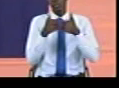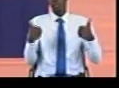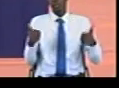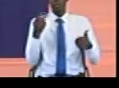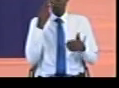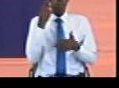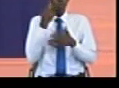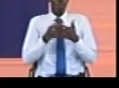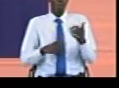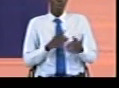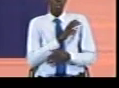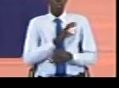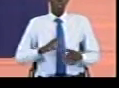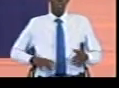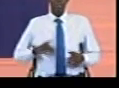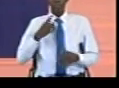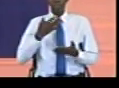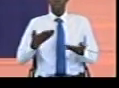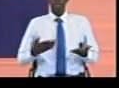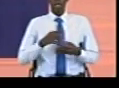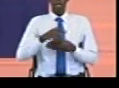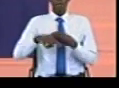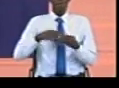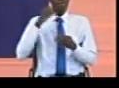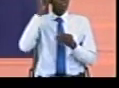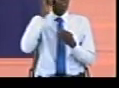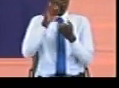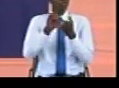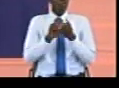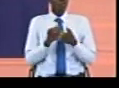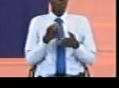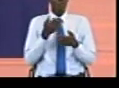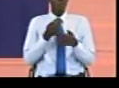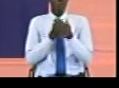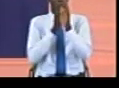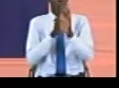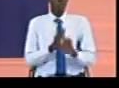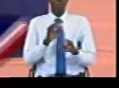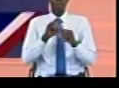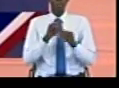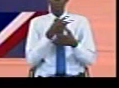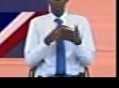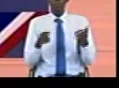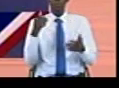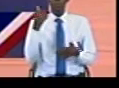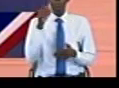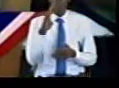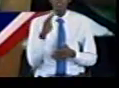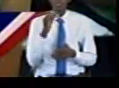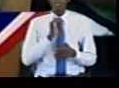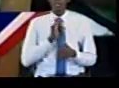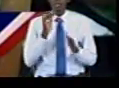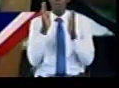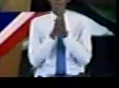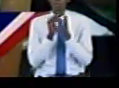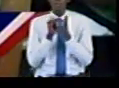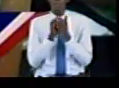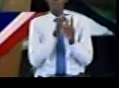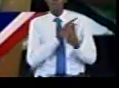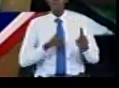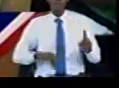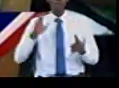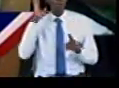said about his own disciples in chapter verse 14. I pray the Lord will be able to say the same thing about